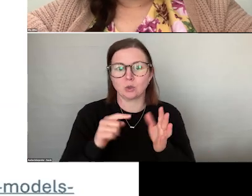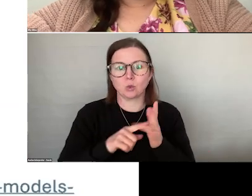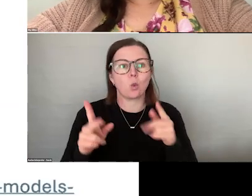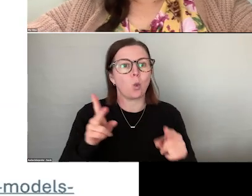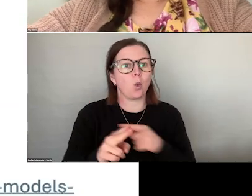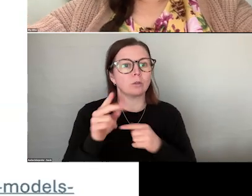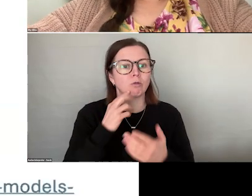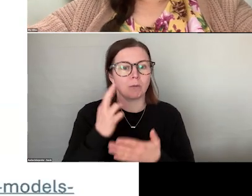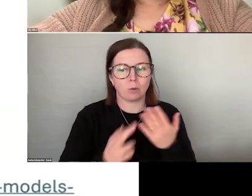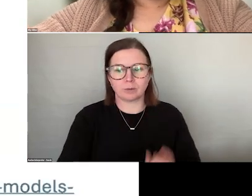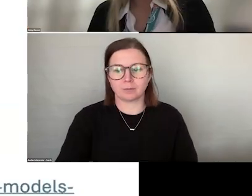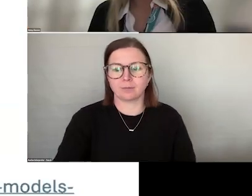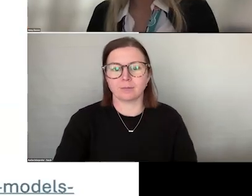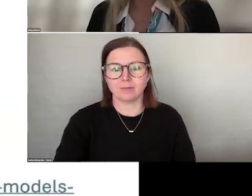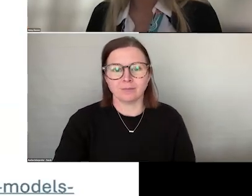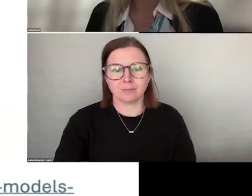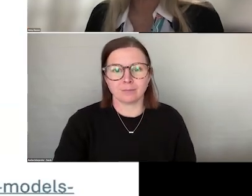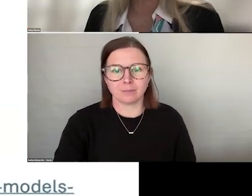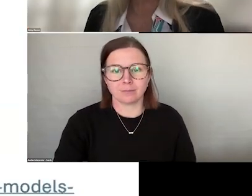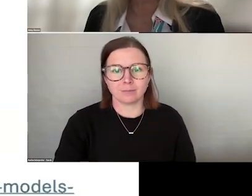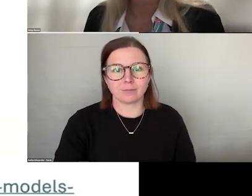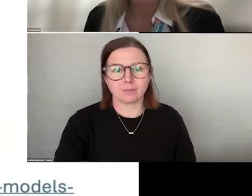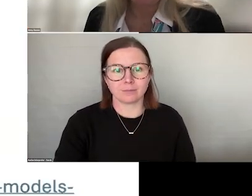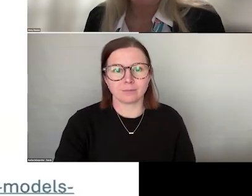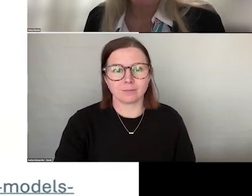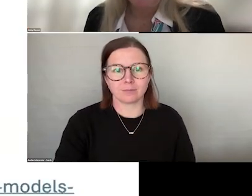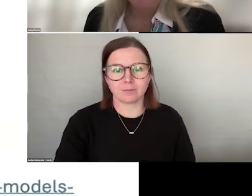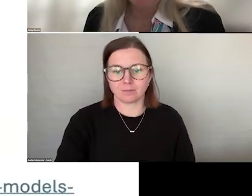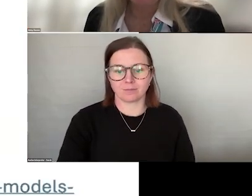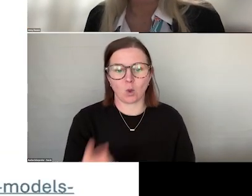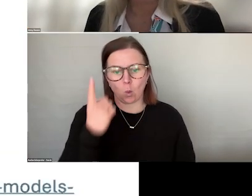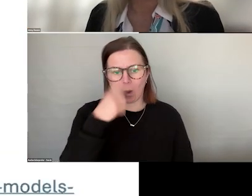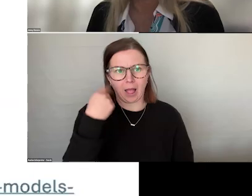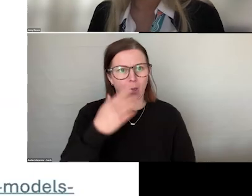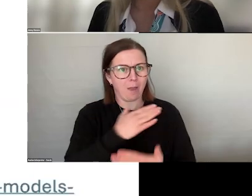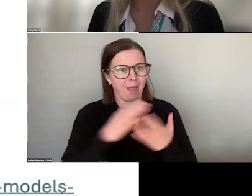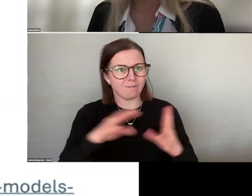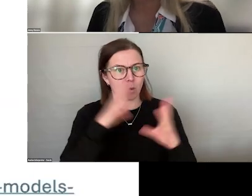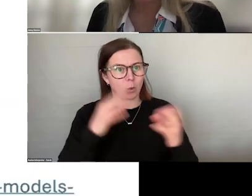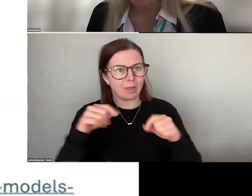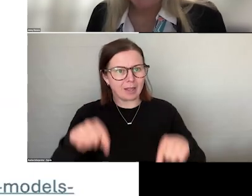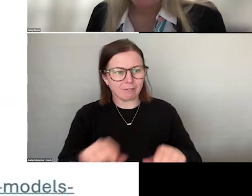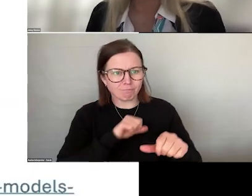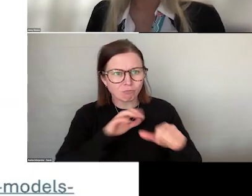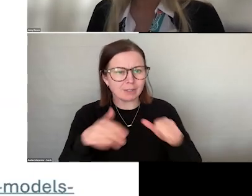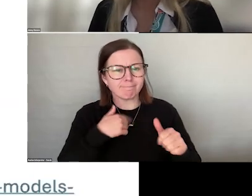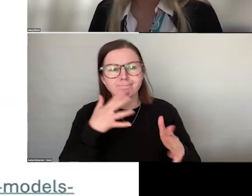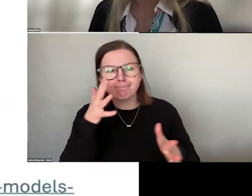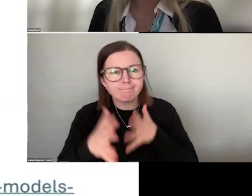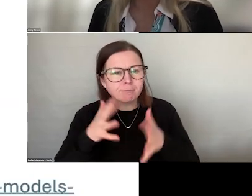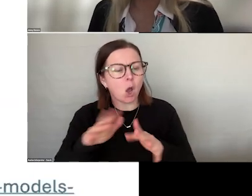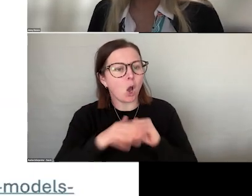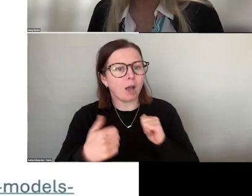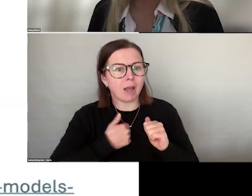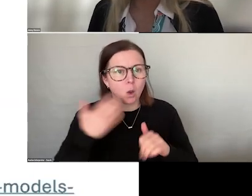launch the report. Okay, thank you. We've had a great hour and a half telling you about the